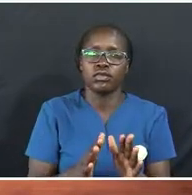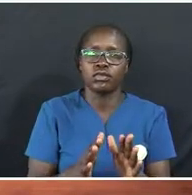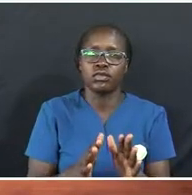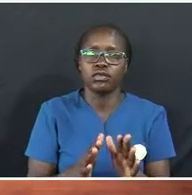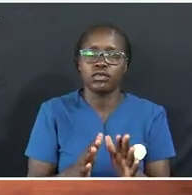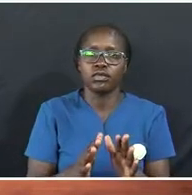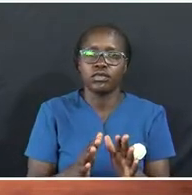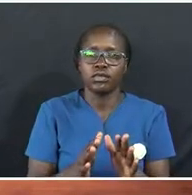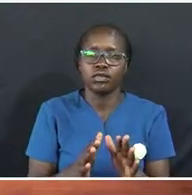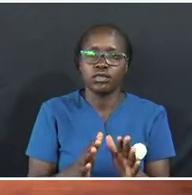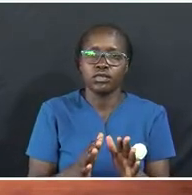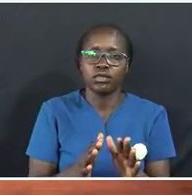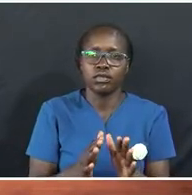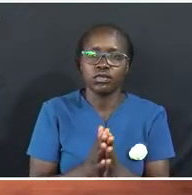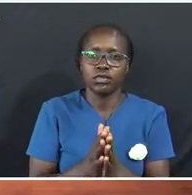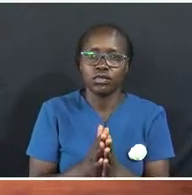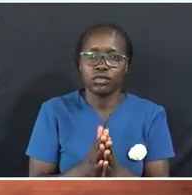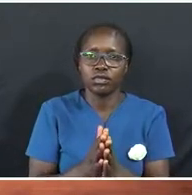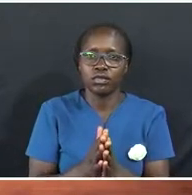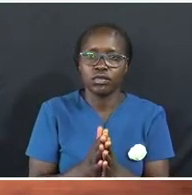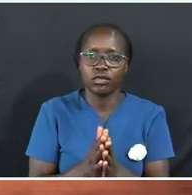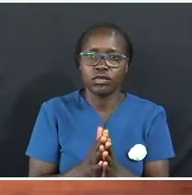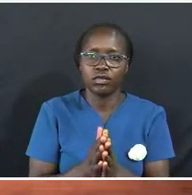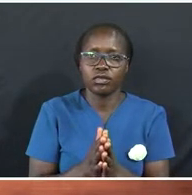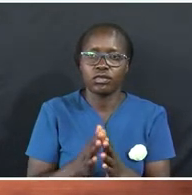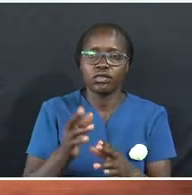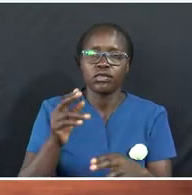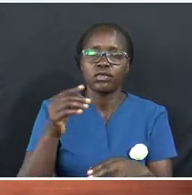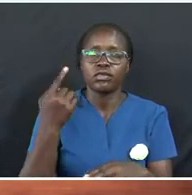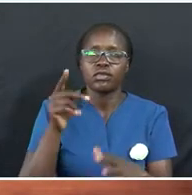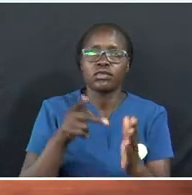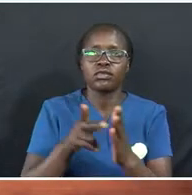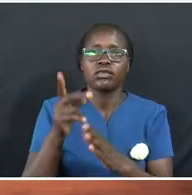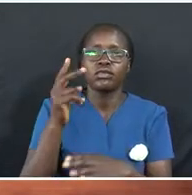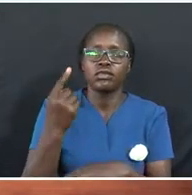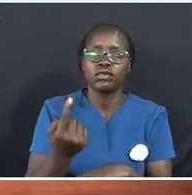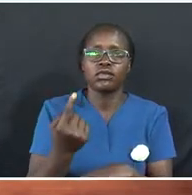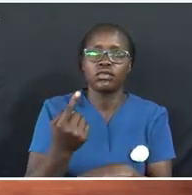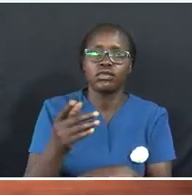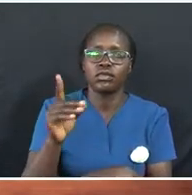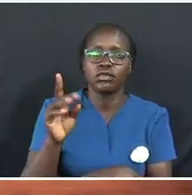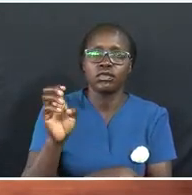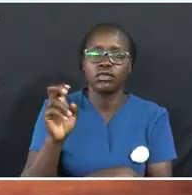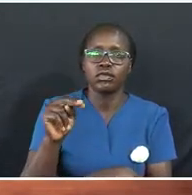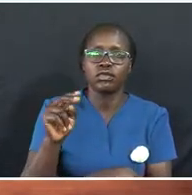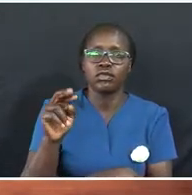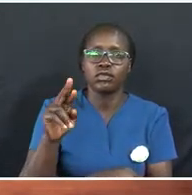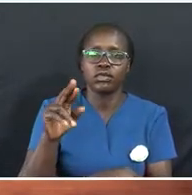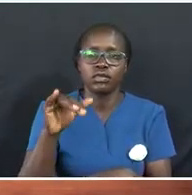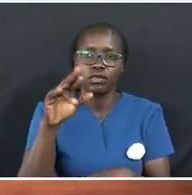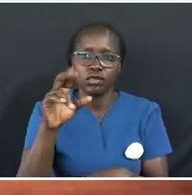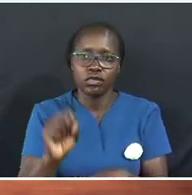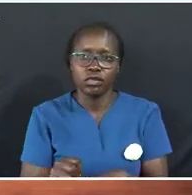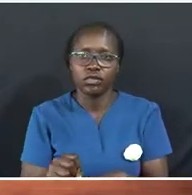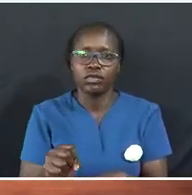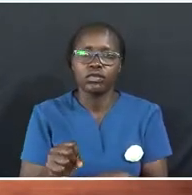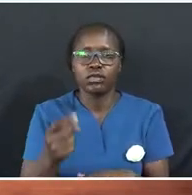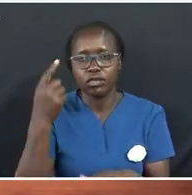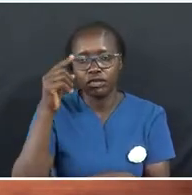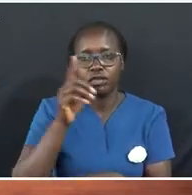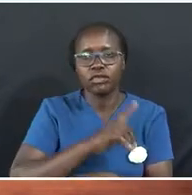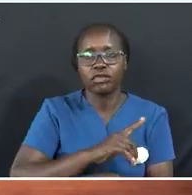when he had agreed with the laborers for a denarius a day, he sent them into his